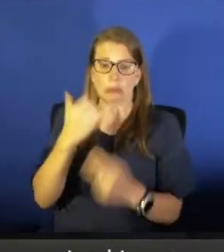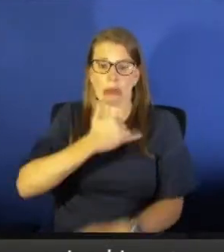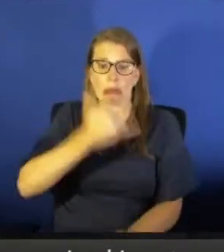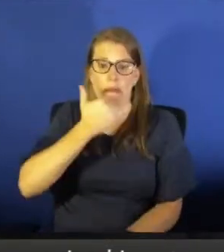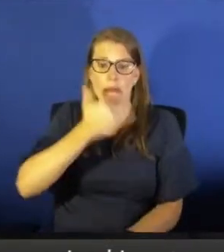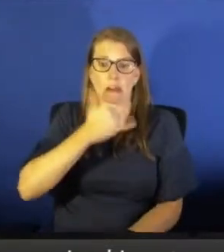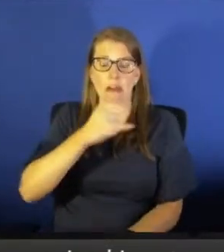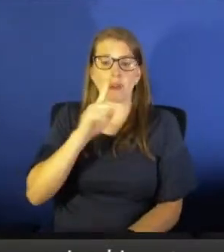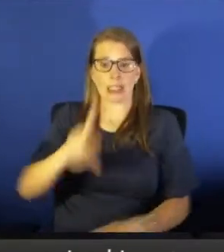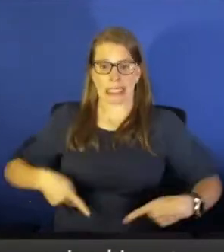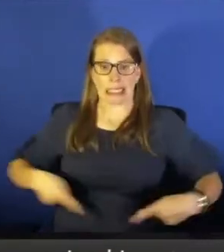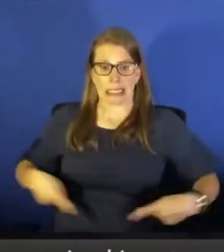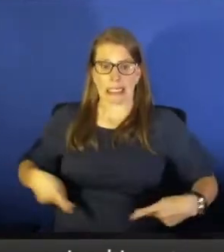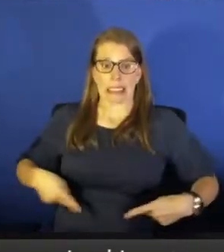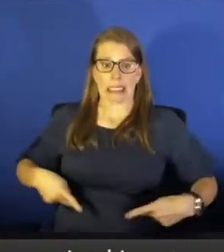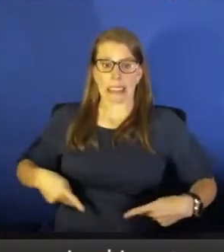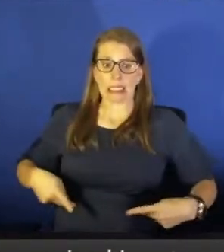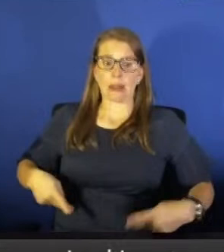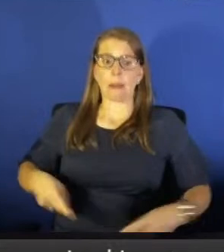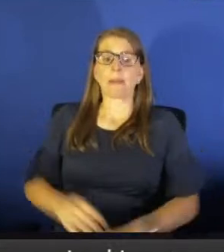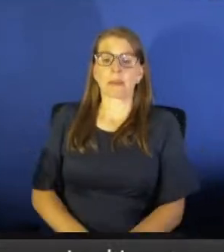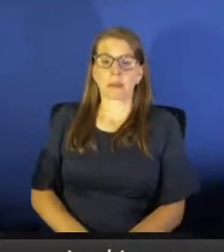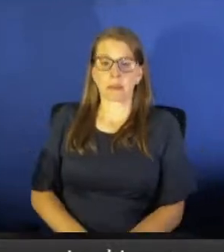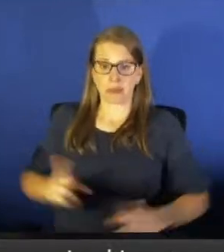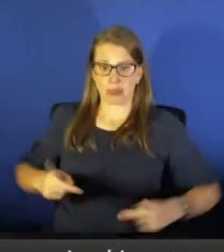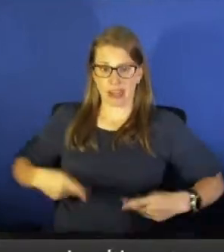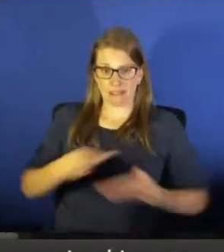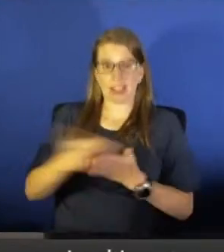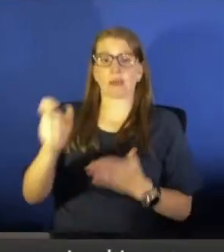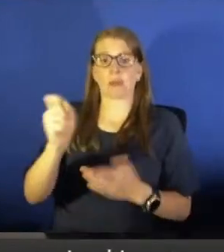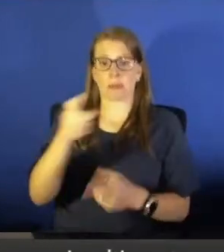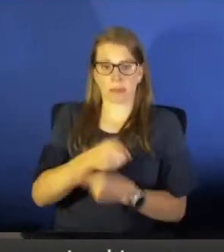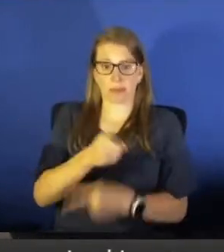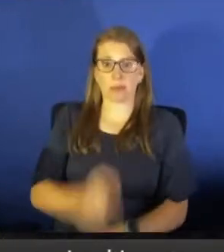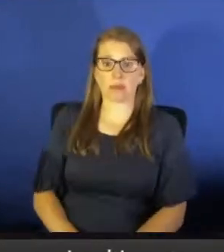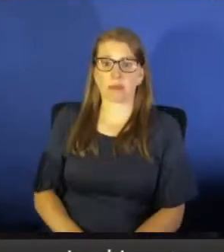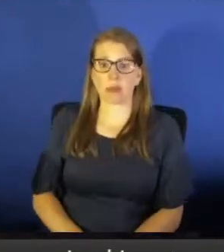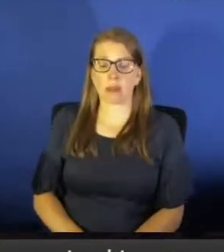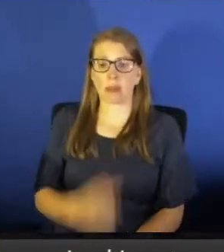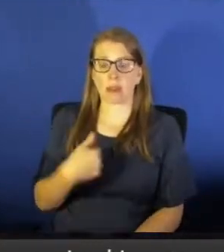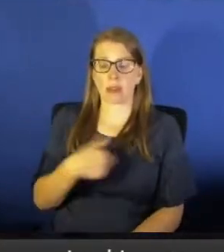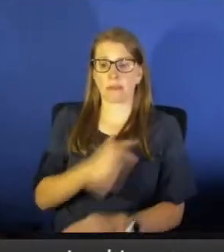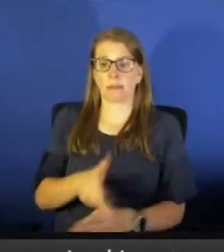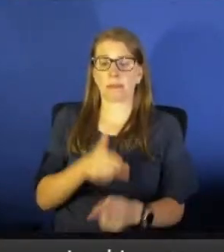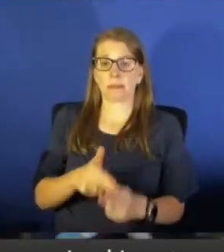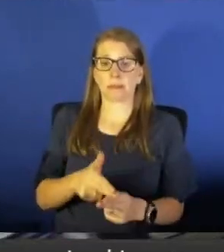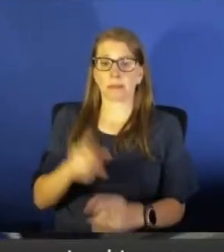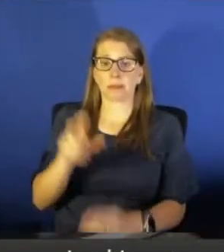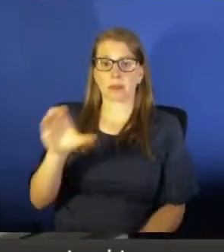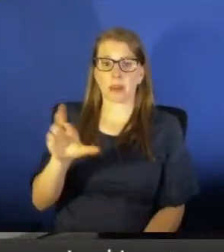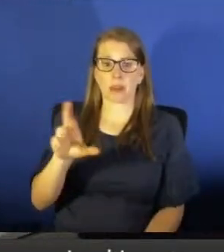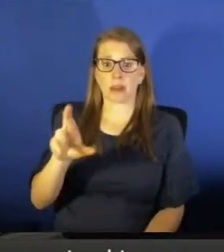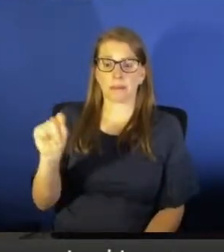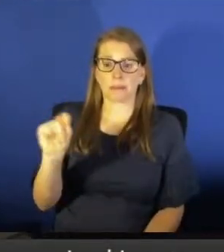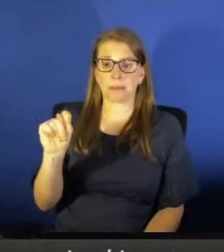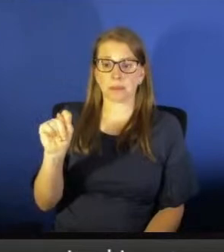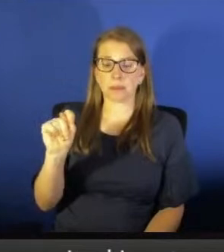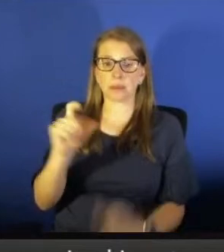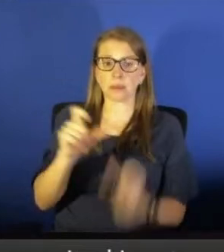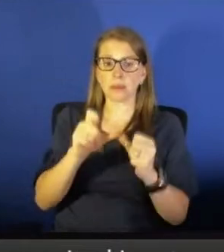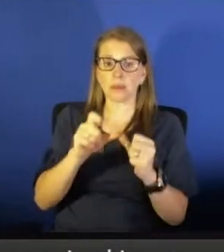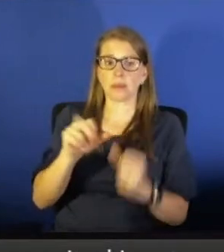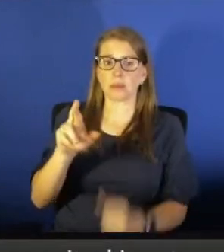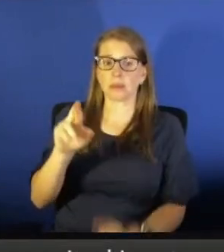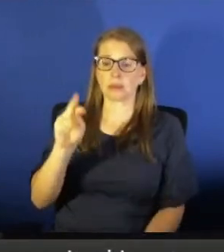kidneys here behind her. So that was because her kidneys had failed? Yes, yes. We call this a CRRT machine, a continuous renal replacement